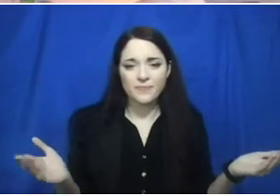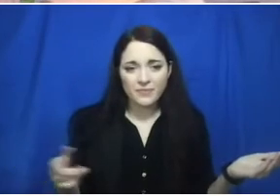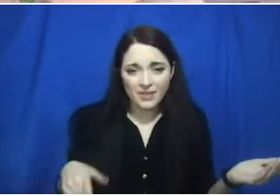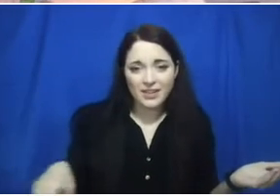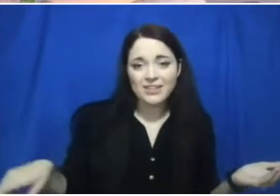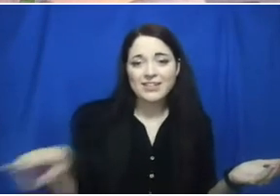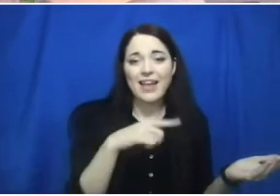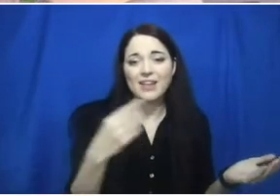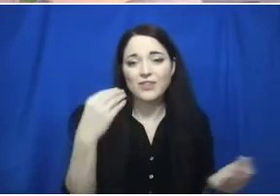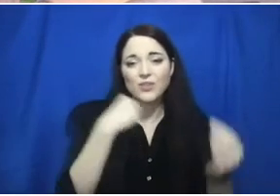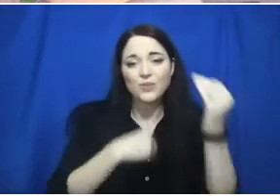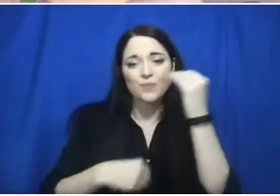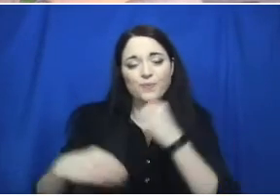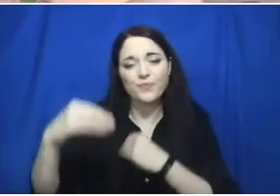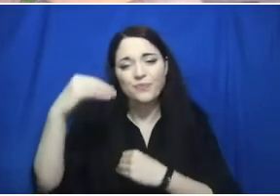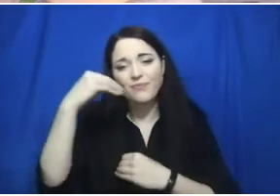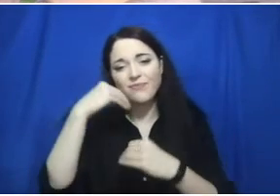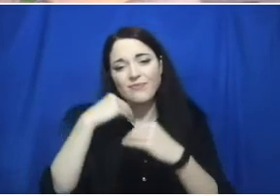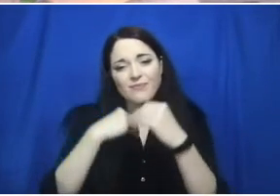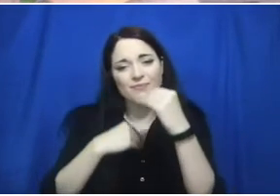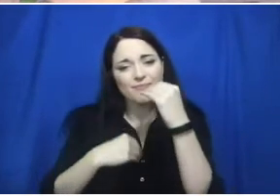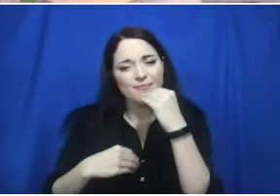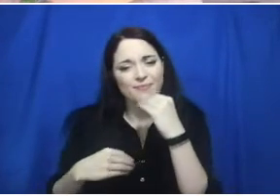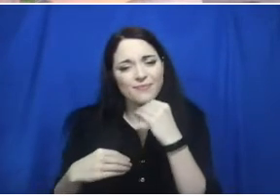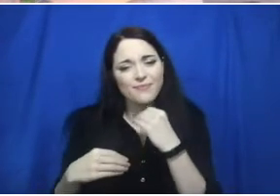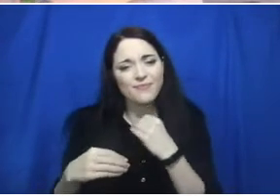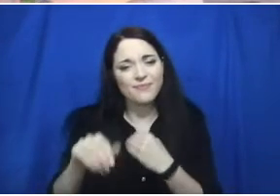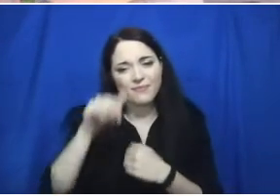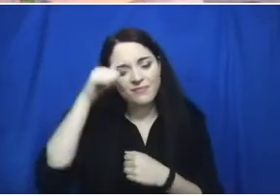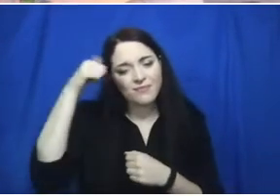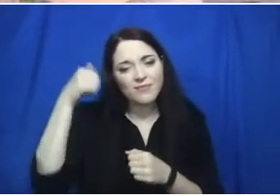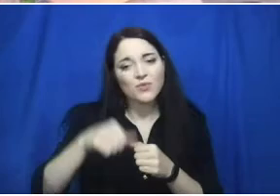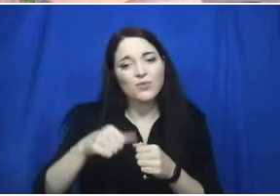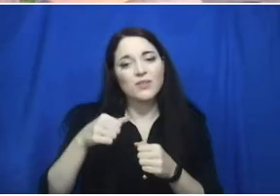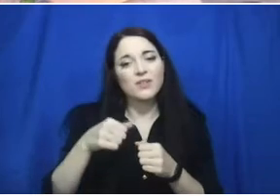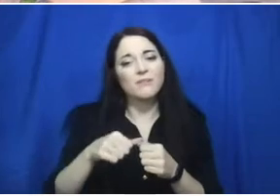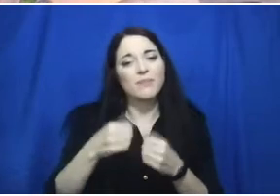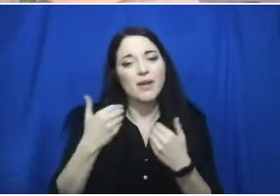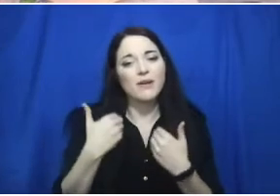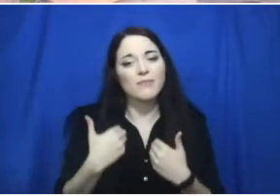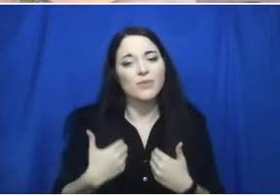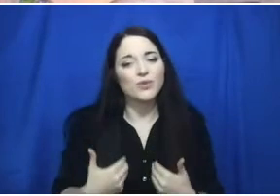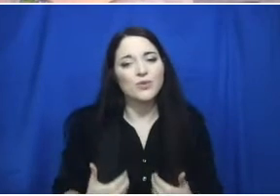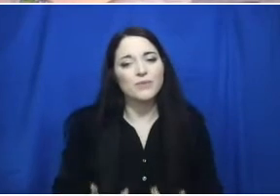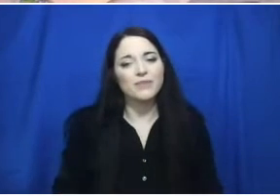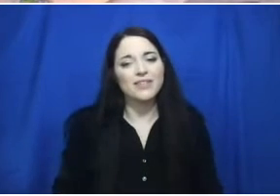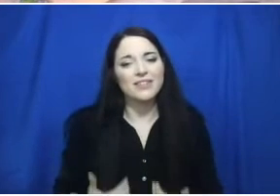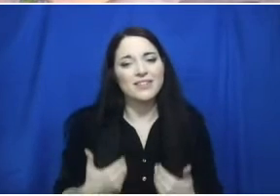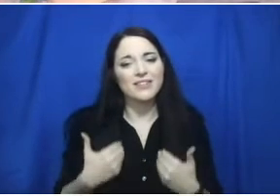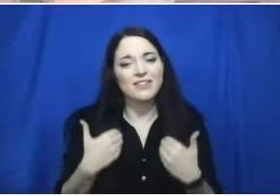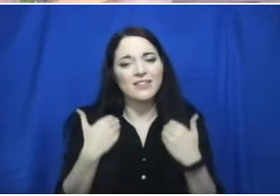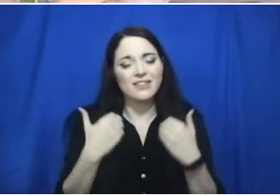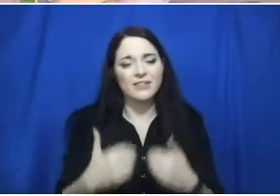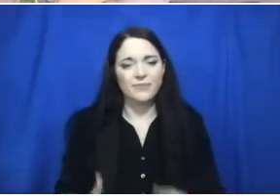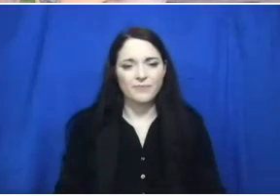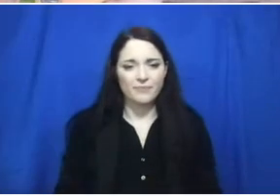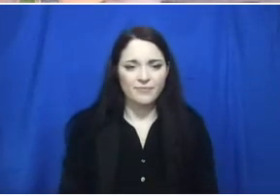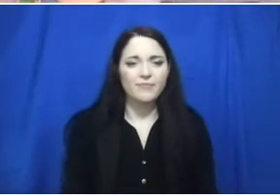And as you eat it, remember me.